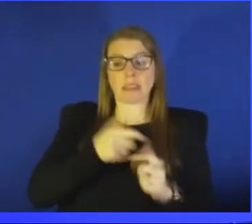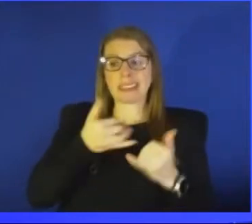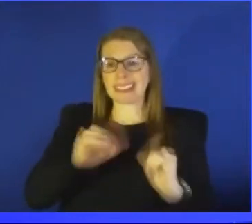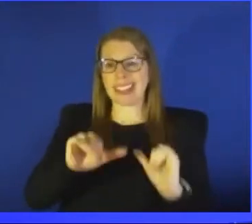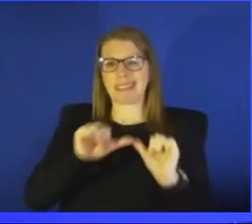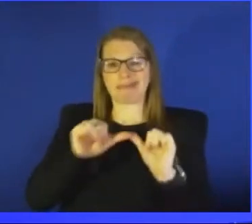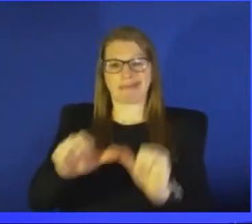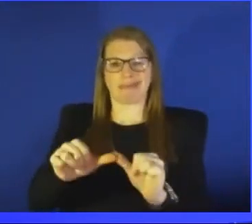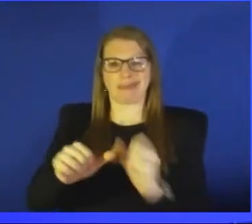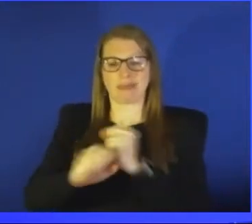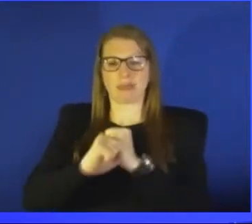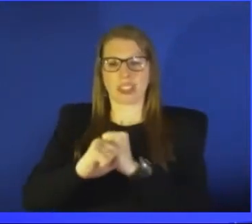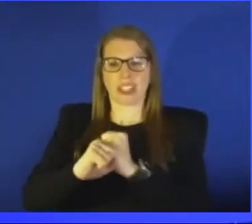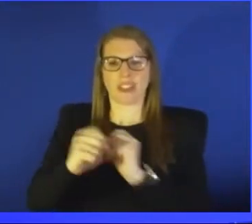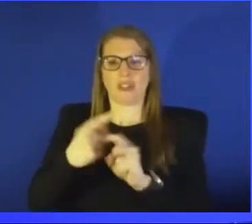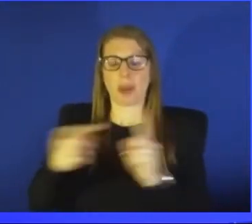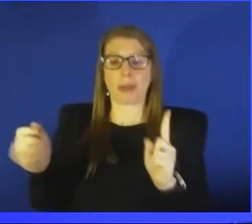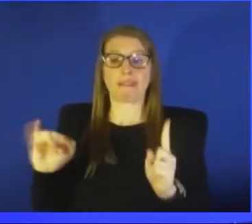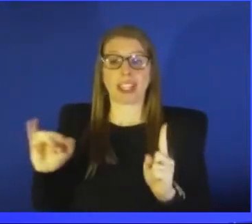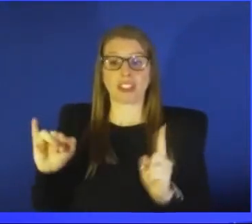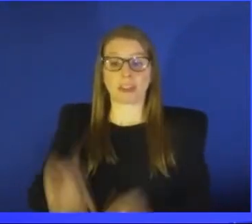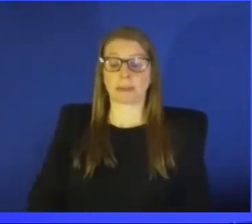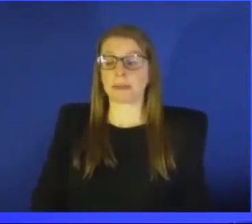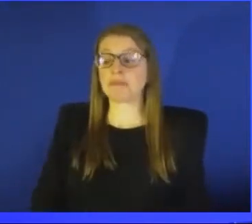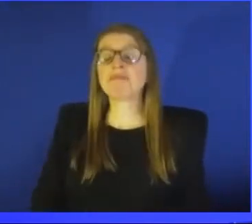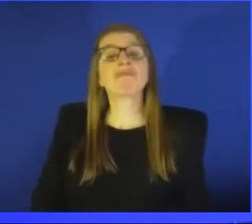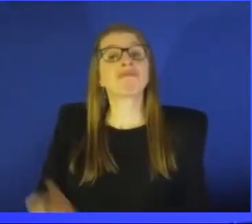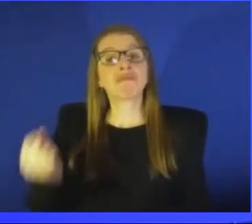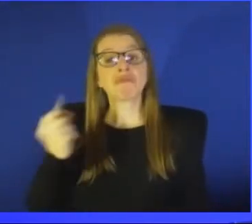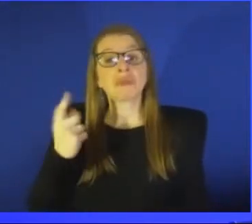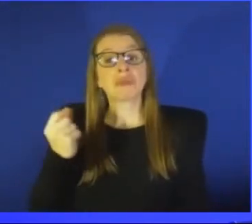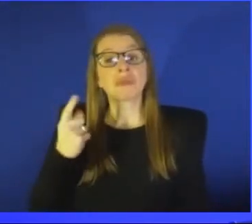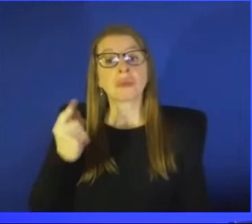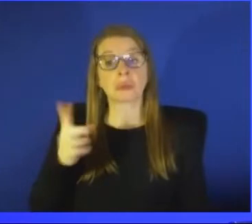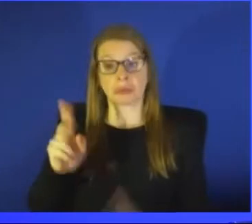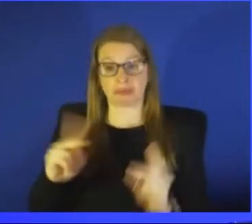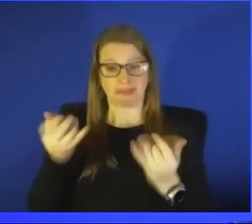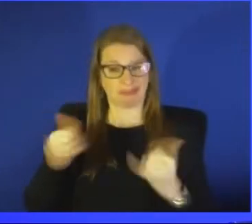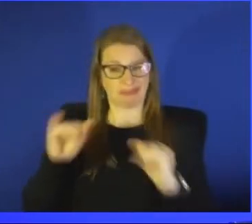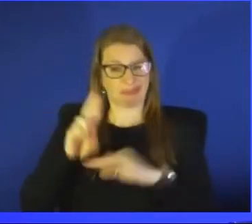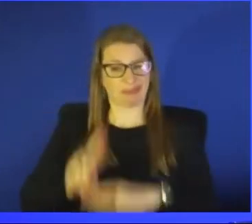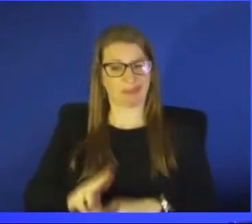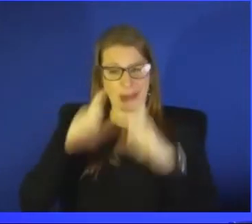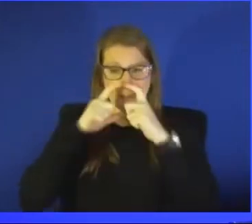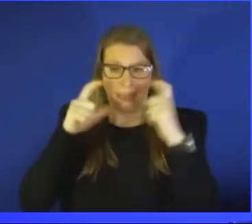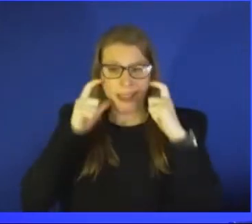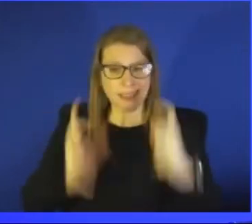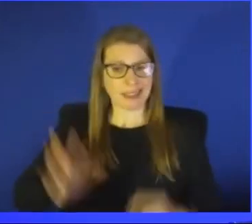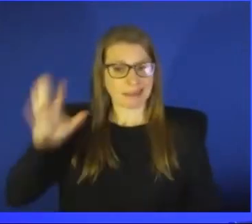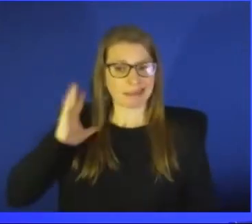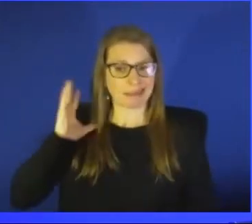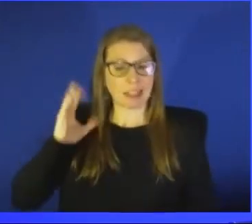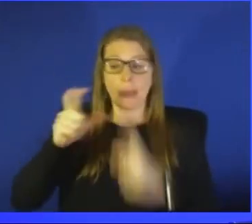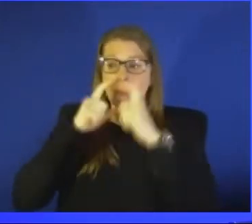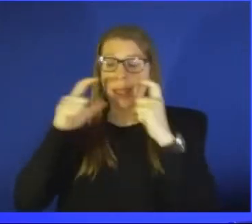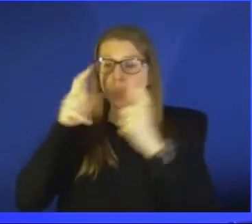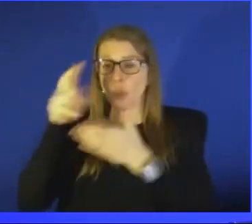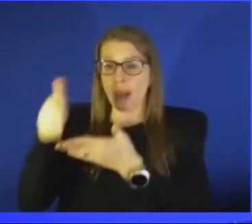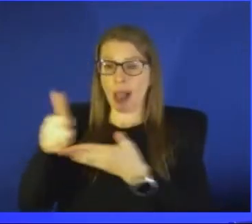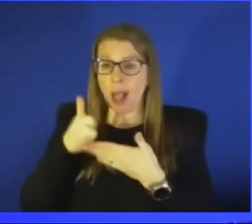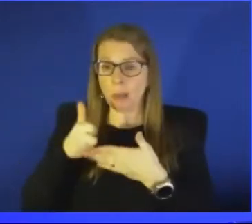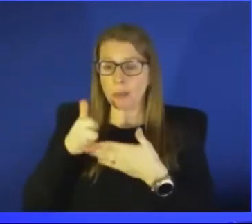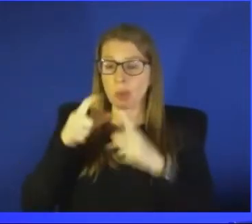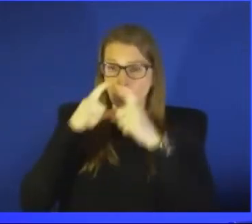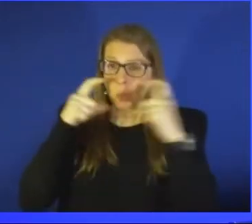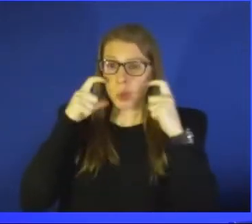against infection. Now, of course, that was a time when a lot of people were wearing masks, and so masks are going to help the wearer reduce their